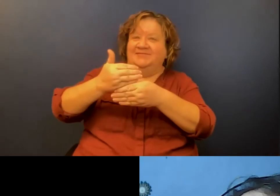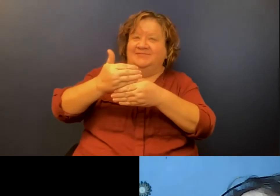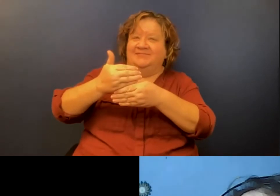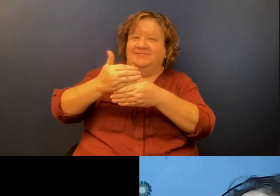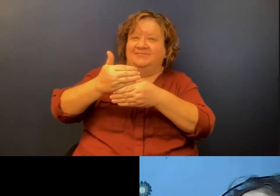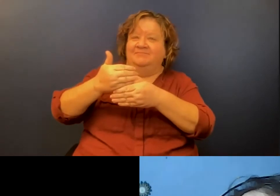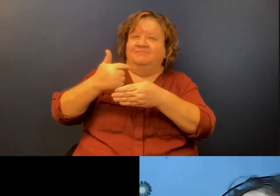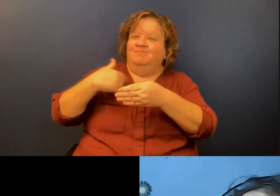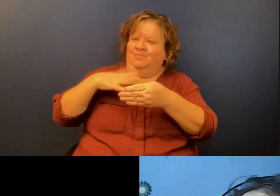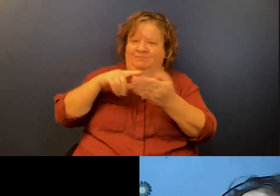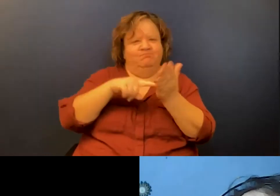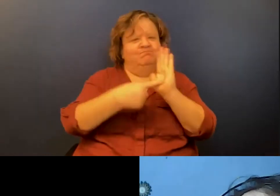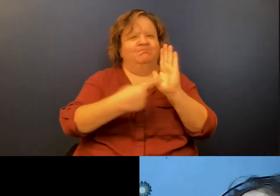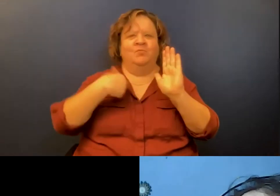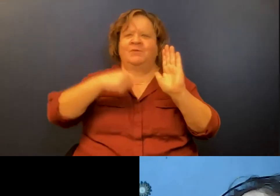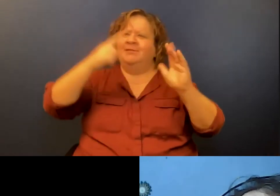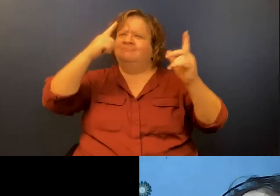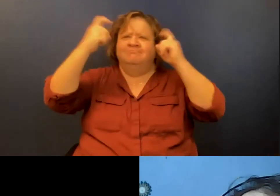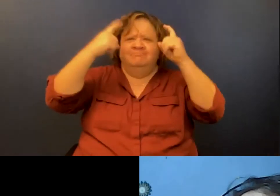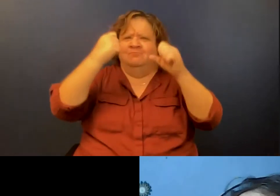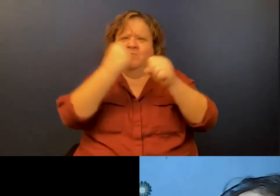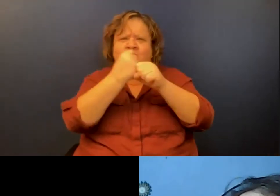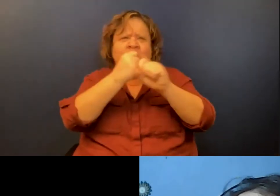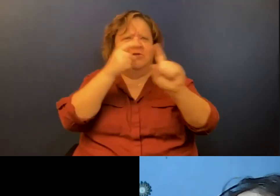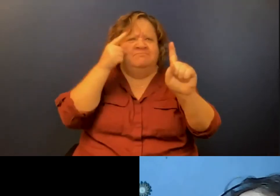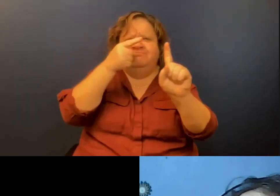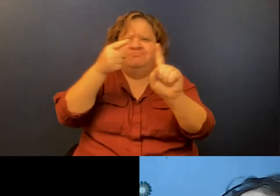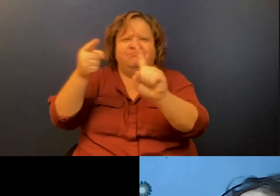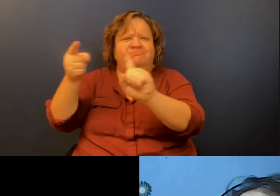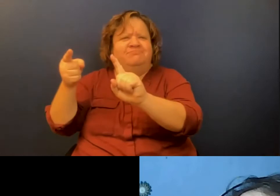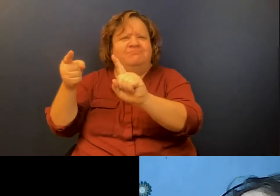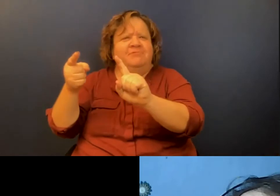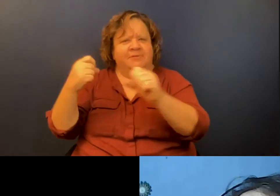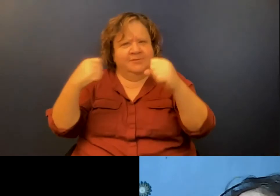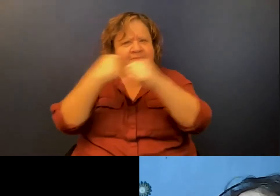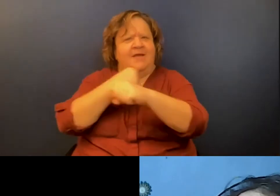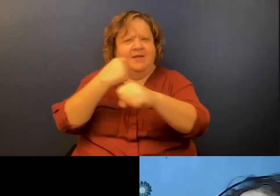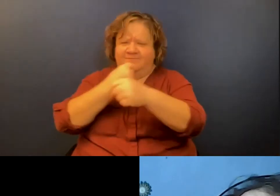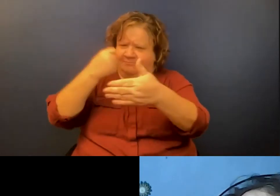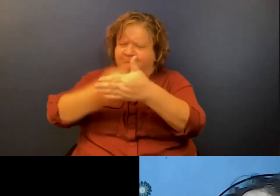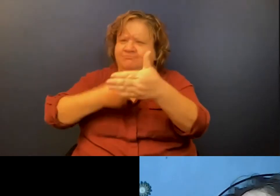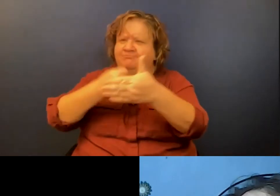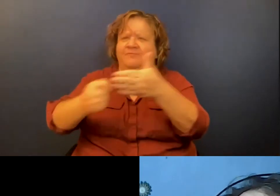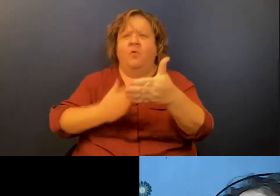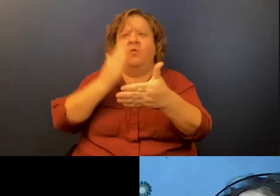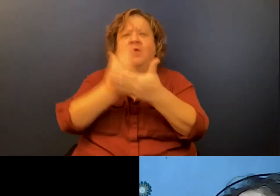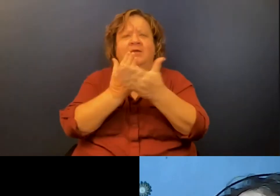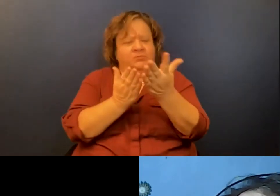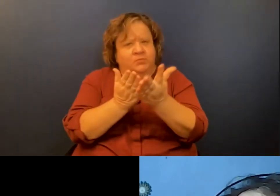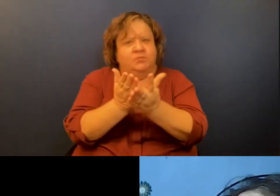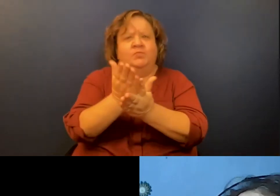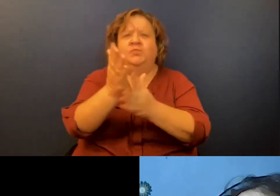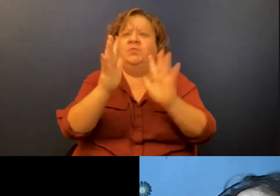continue fighting for the rights of disabled people and develop space for the enjoyment. In the collective, we work